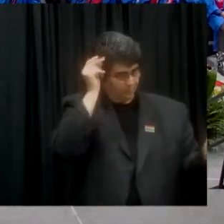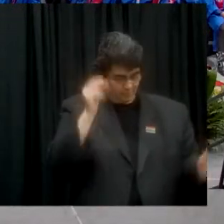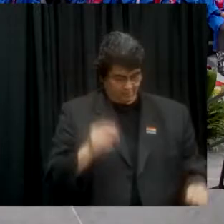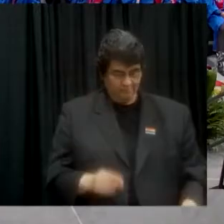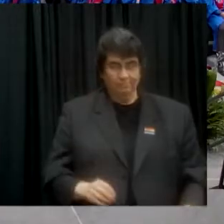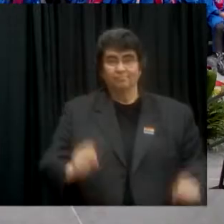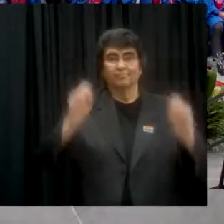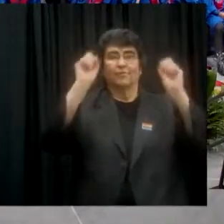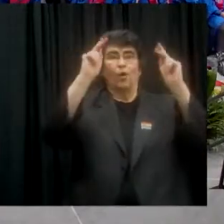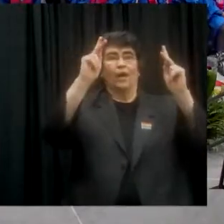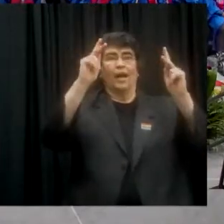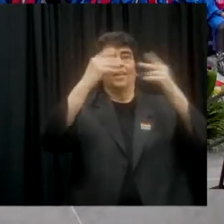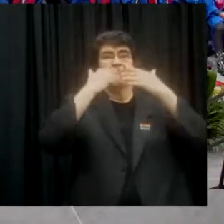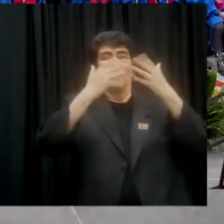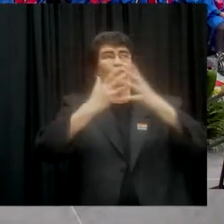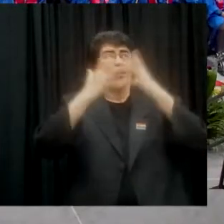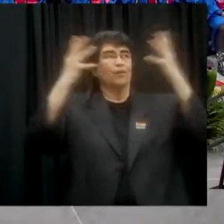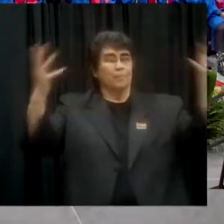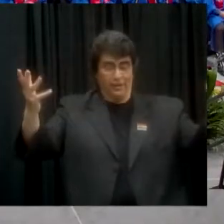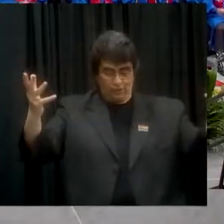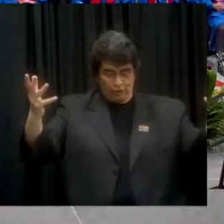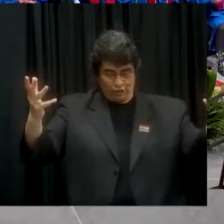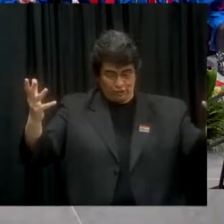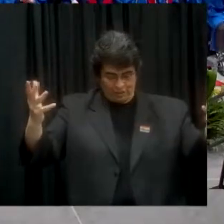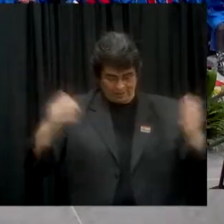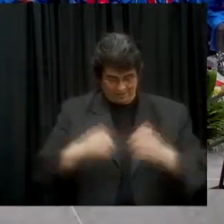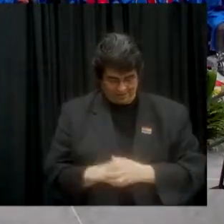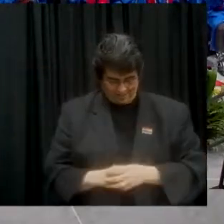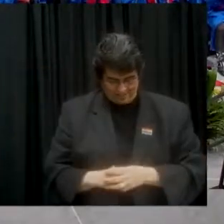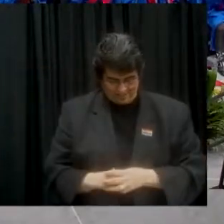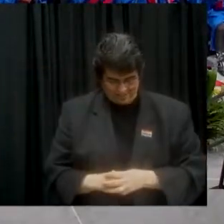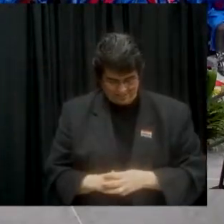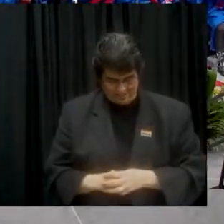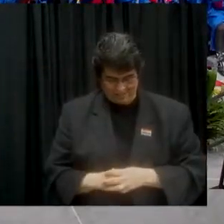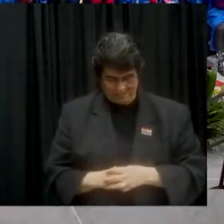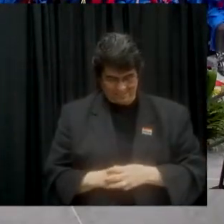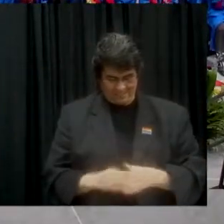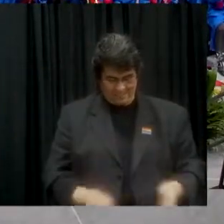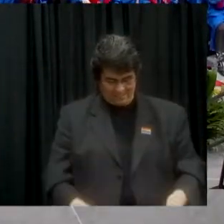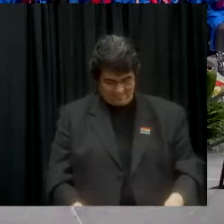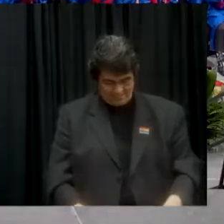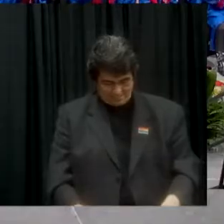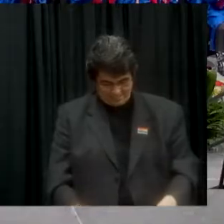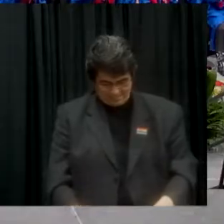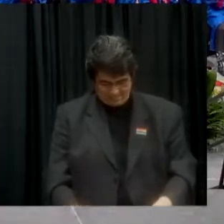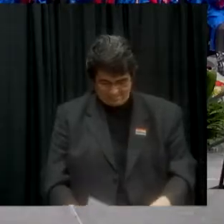Okay, thank you very much. How about another big round of applause for all of our graduating seniors?